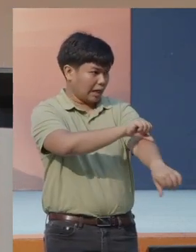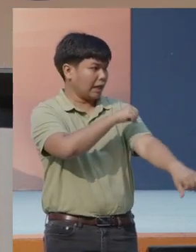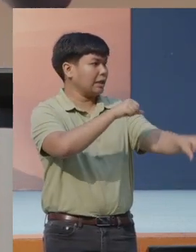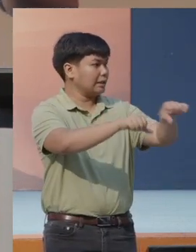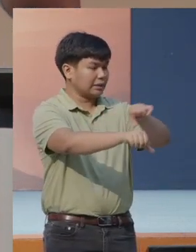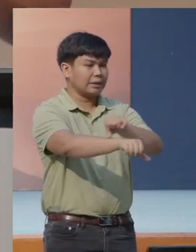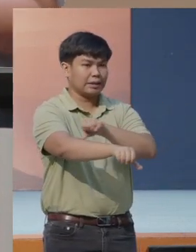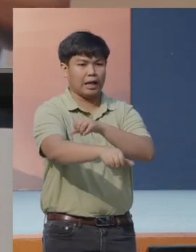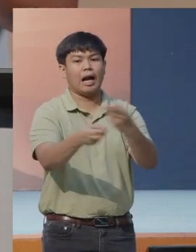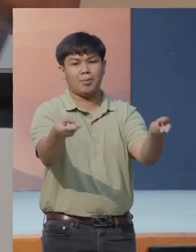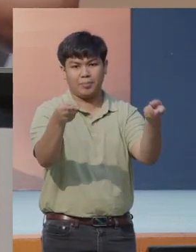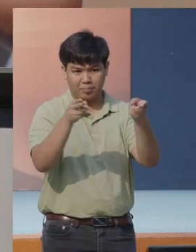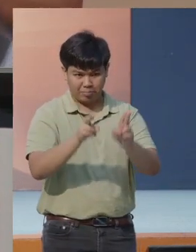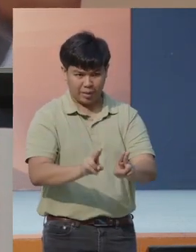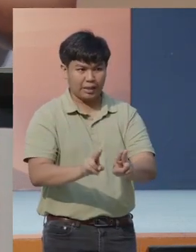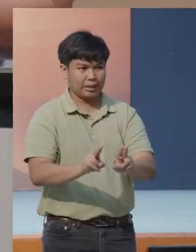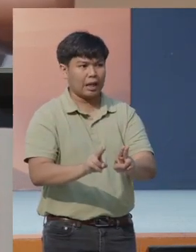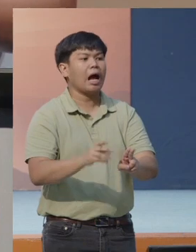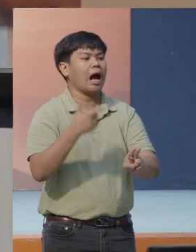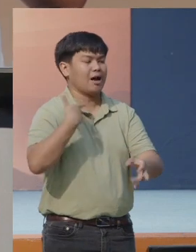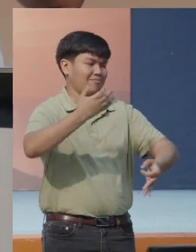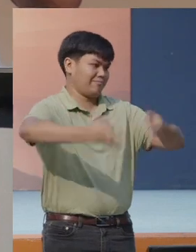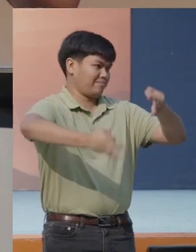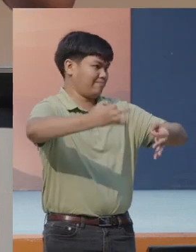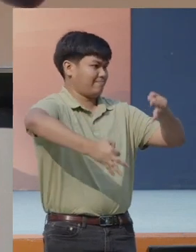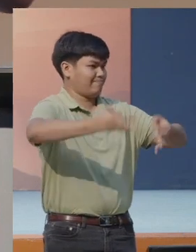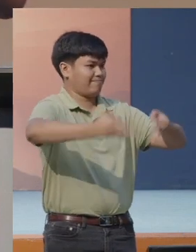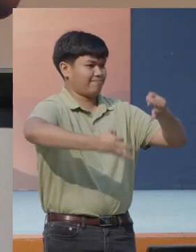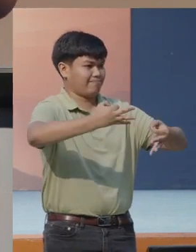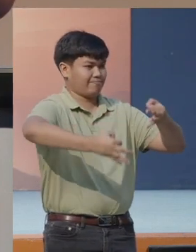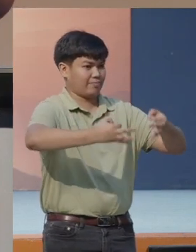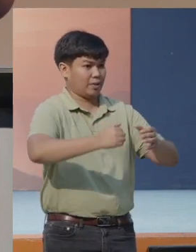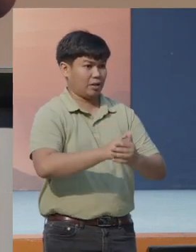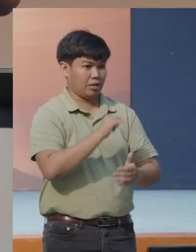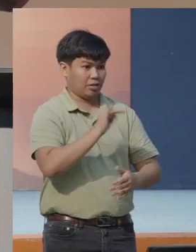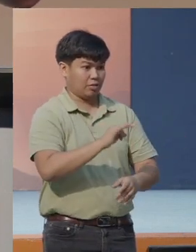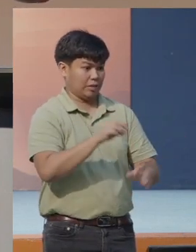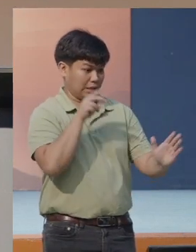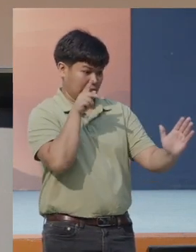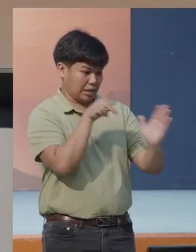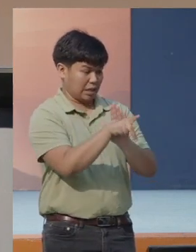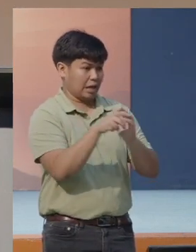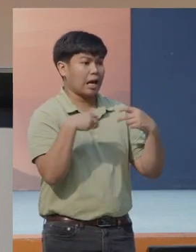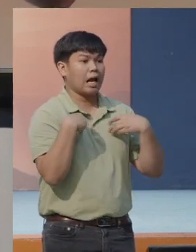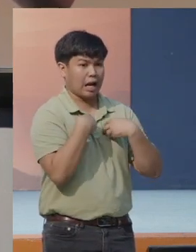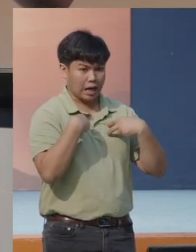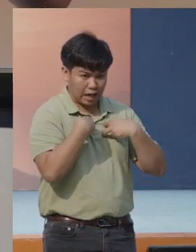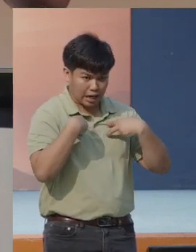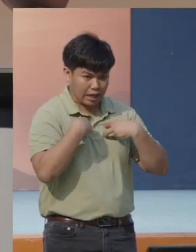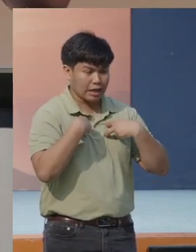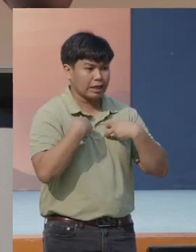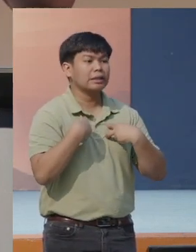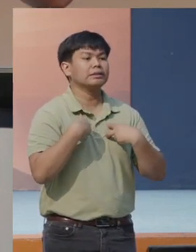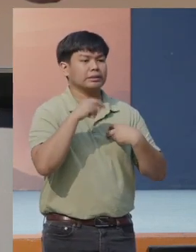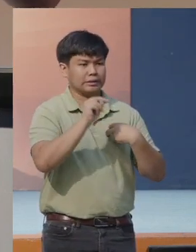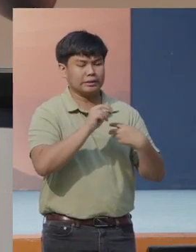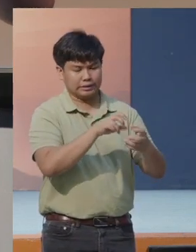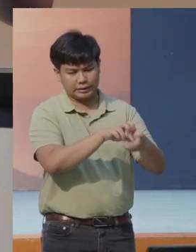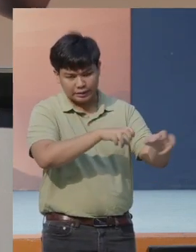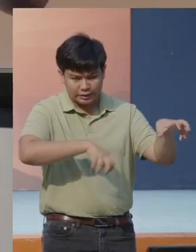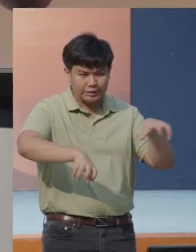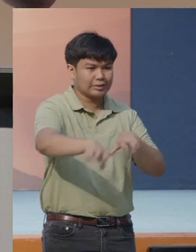a person shall be given to him. Whoever kills an animal shall make it good, and whoever kills